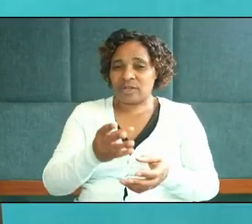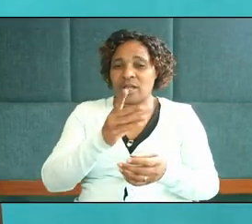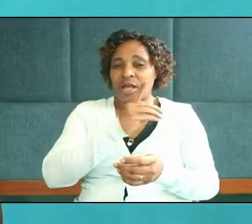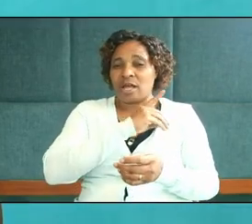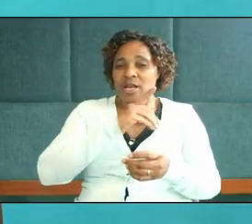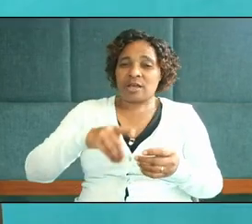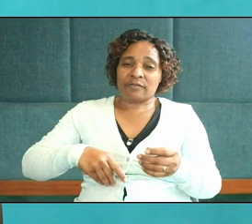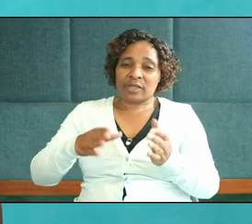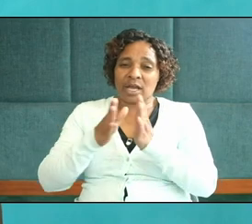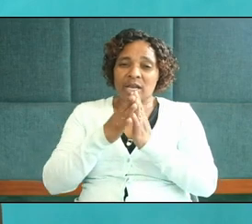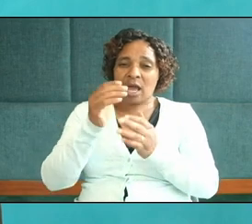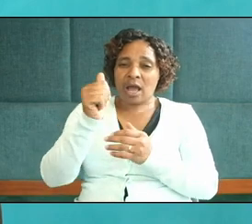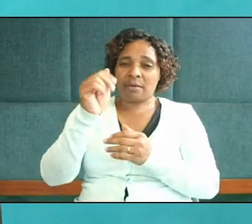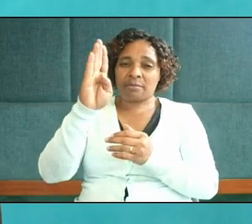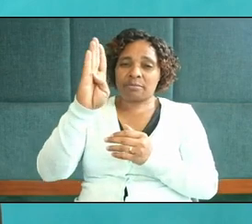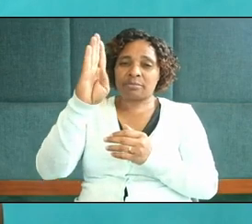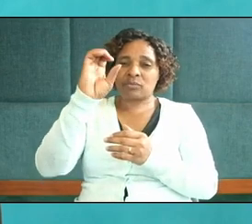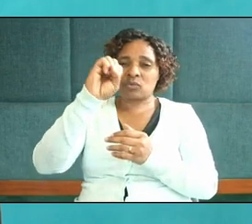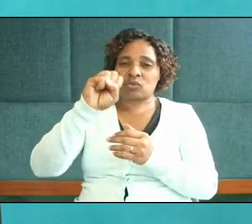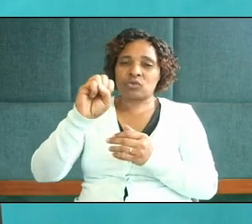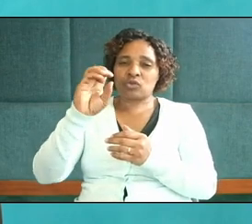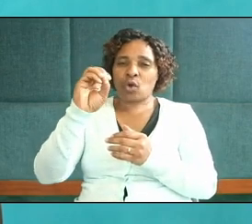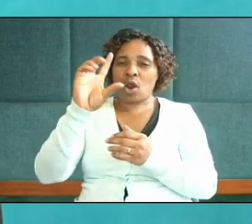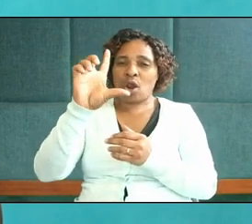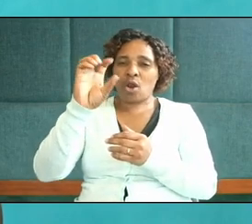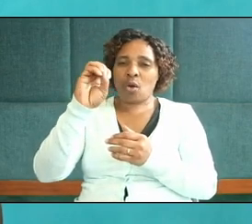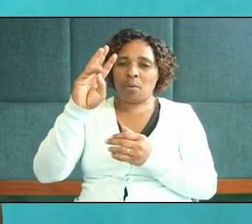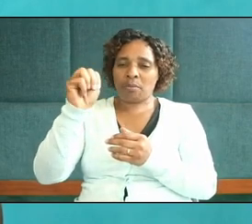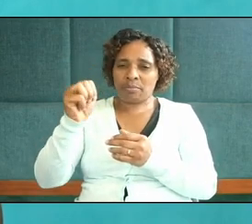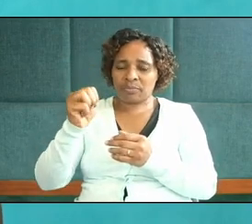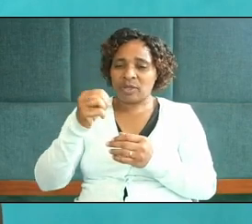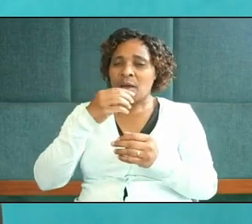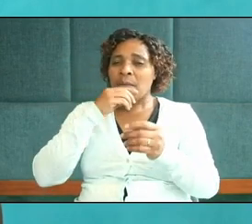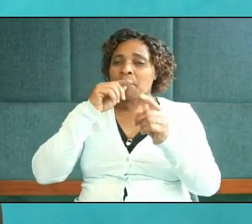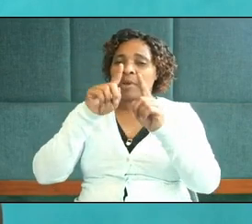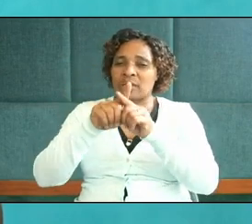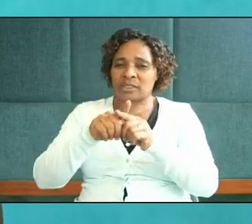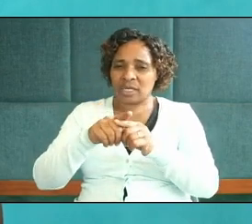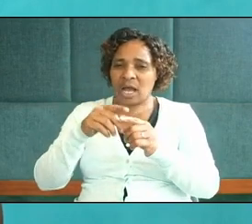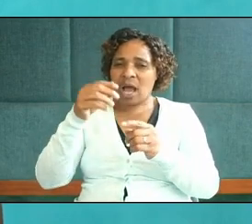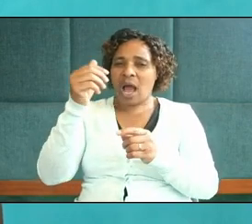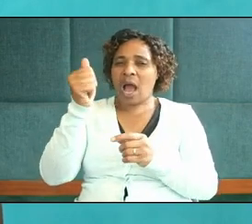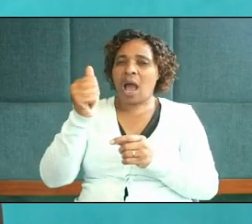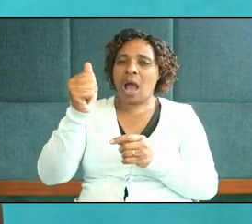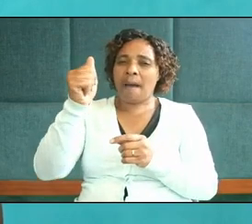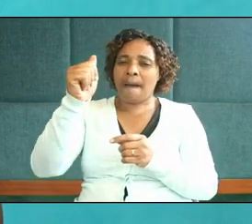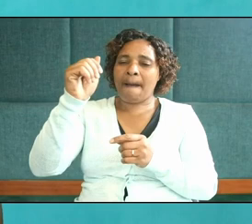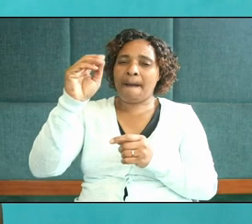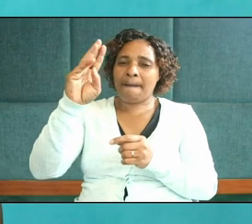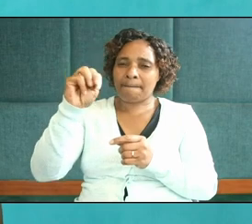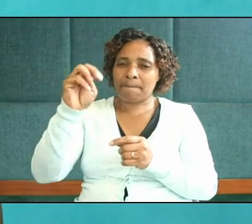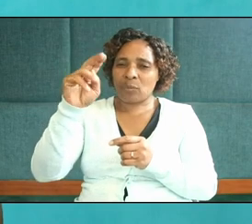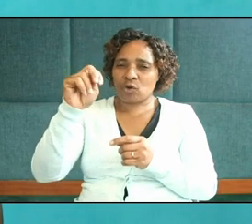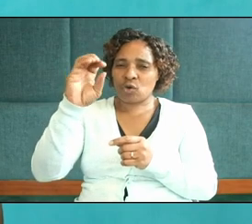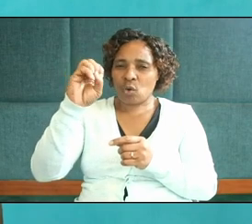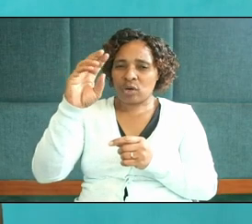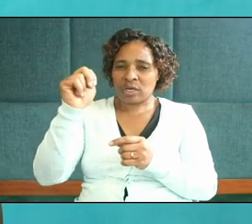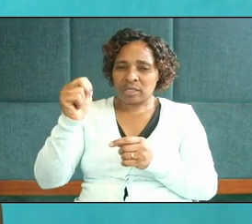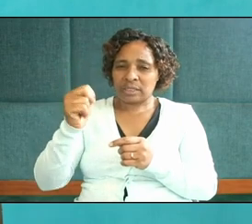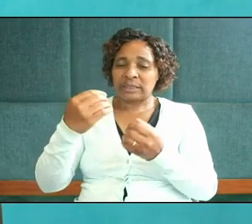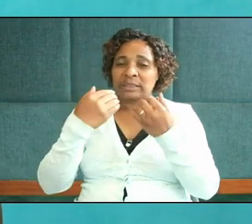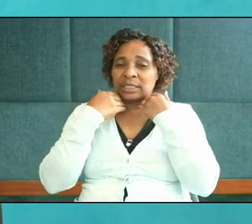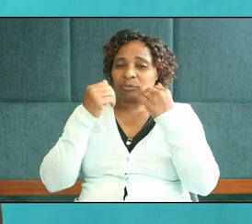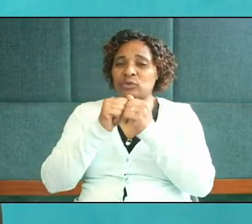and Absalom, right? When the brother, I forgot his name, slept. Amnon. Yeah, slept with